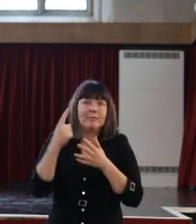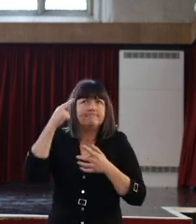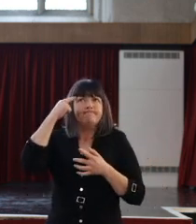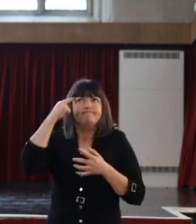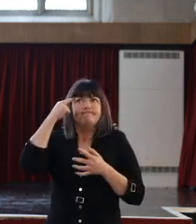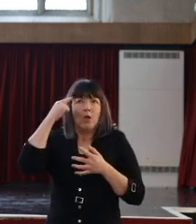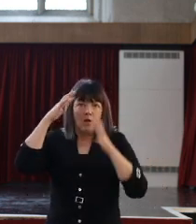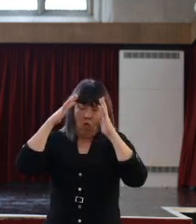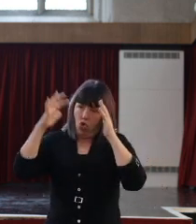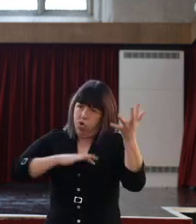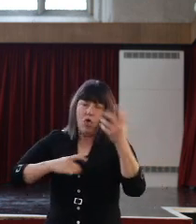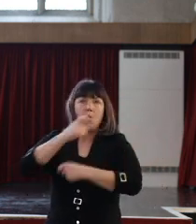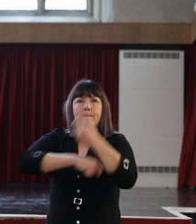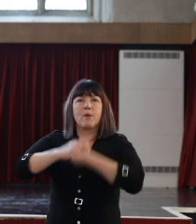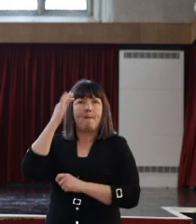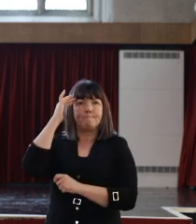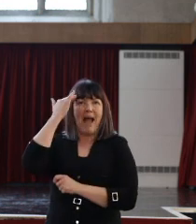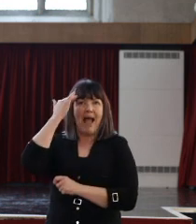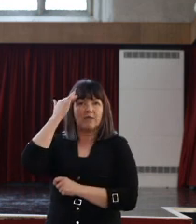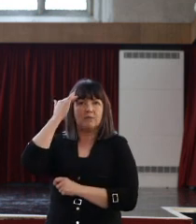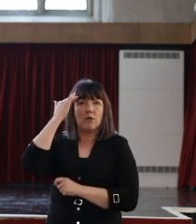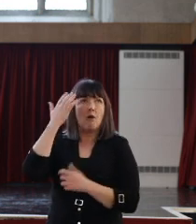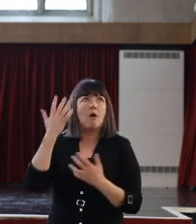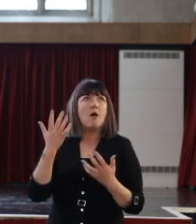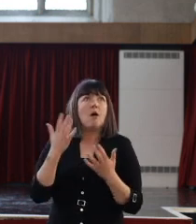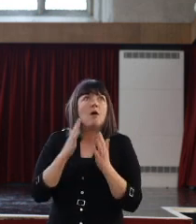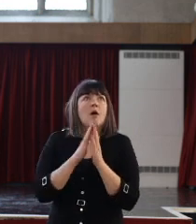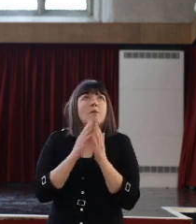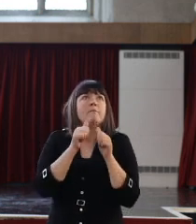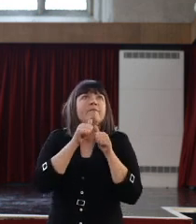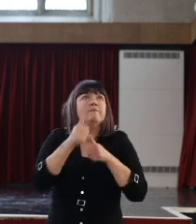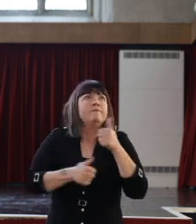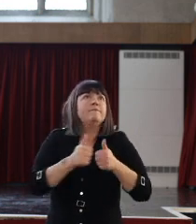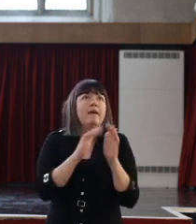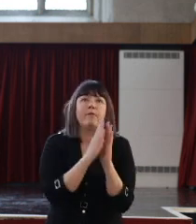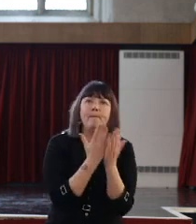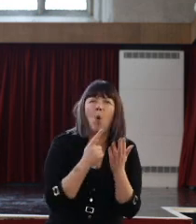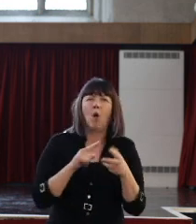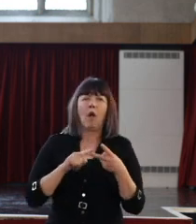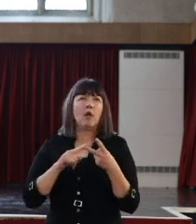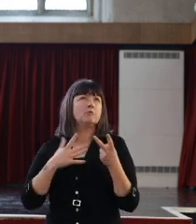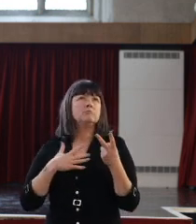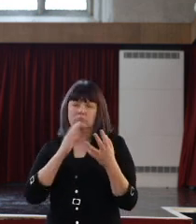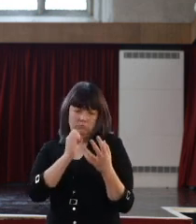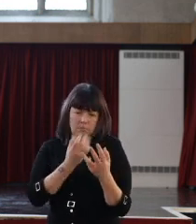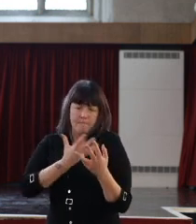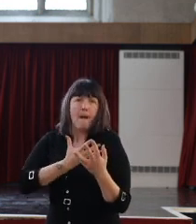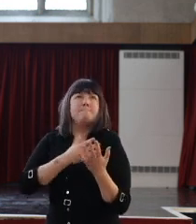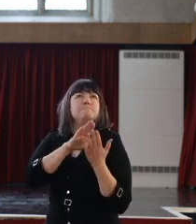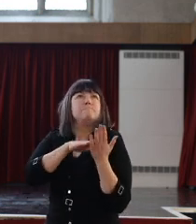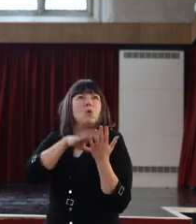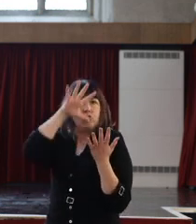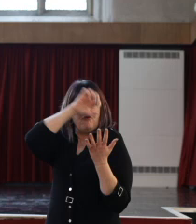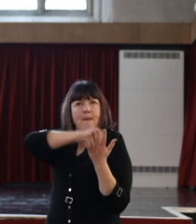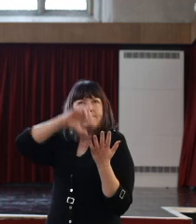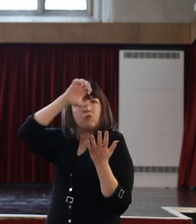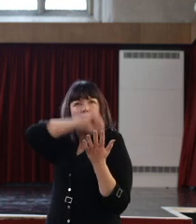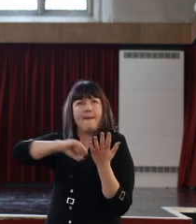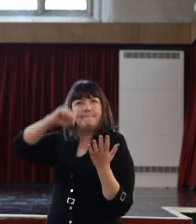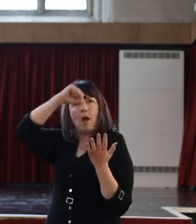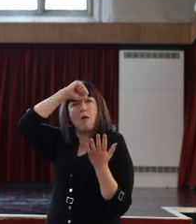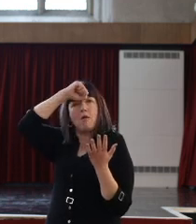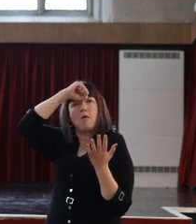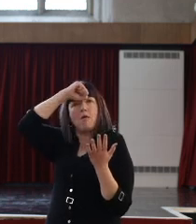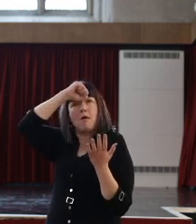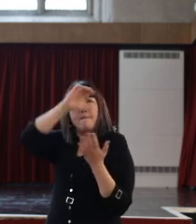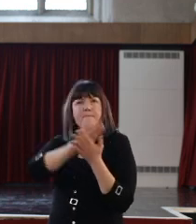or scenes from their favorite films. And it makes complete sense, because art and culture did the same thing to me. It allowed me to escape the